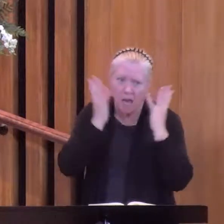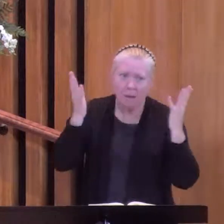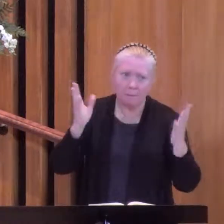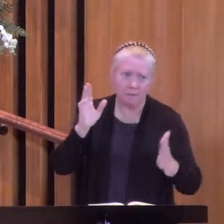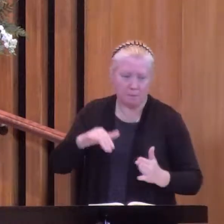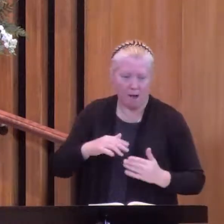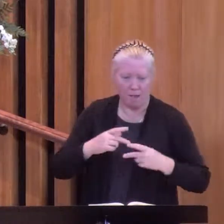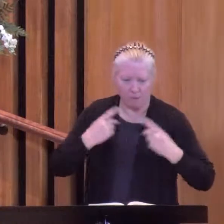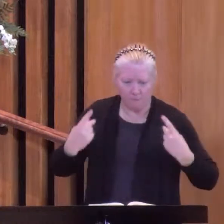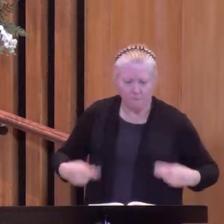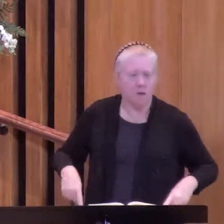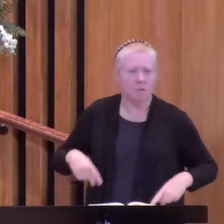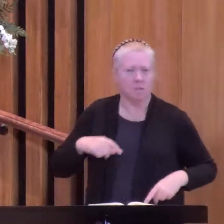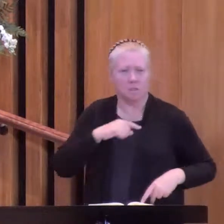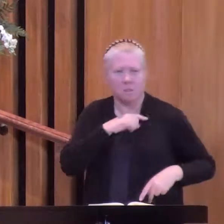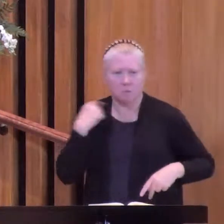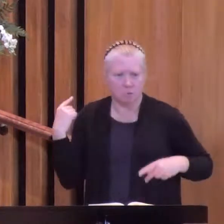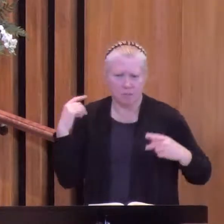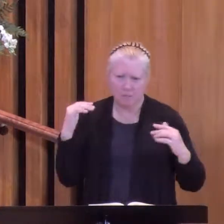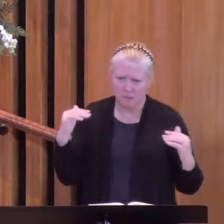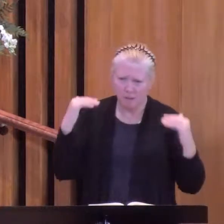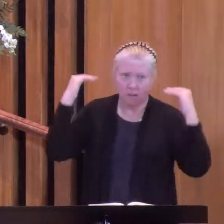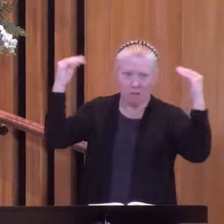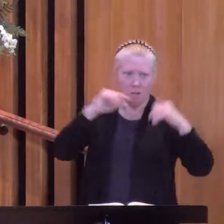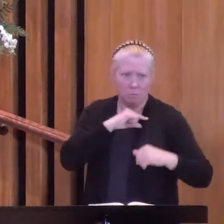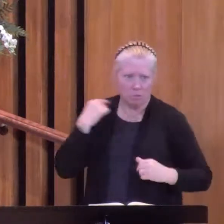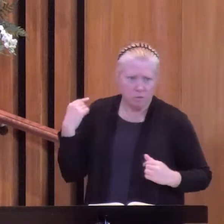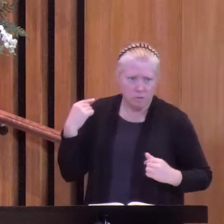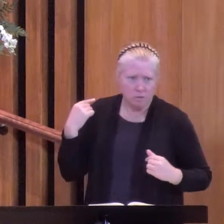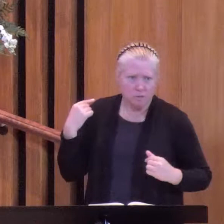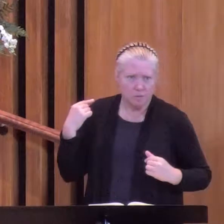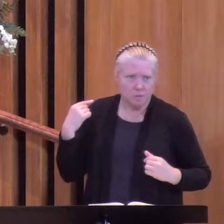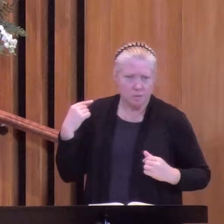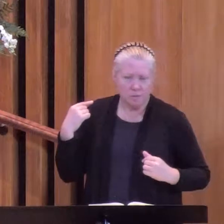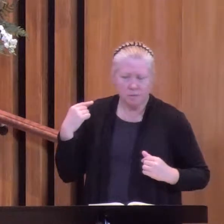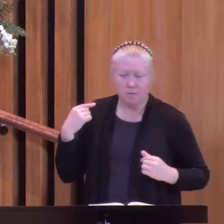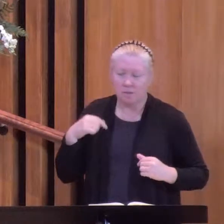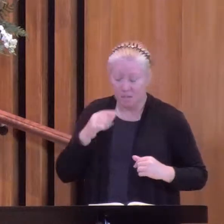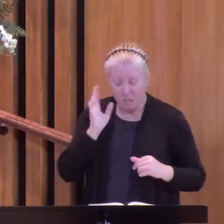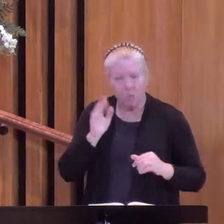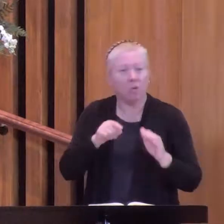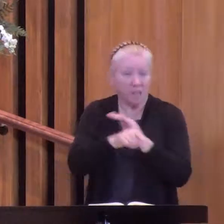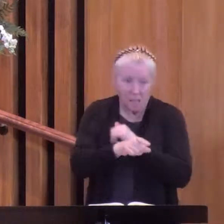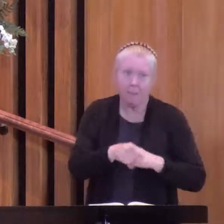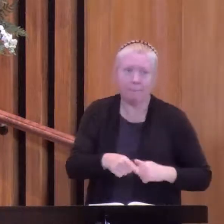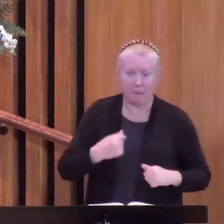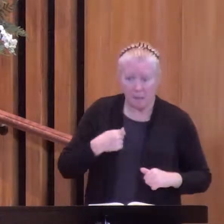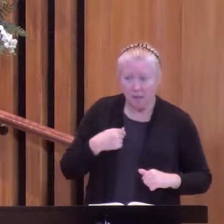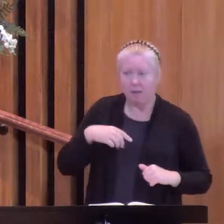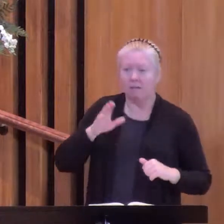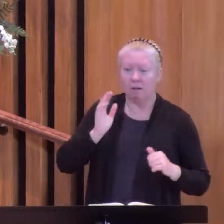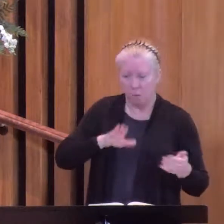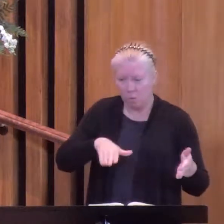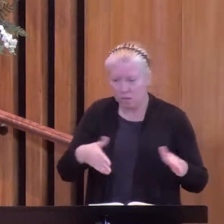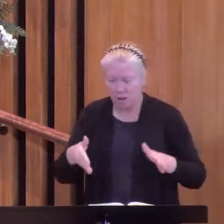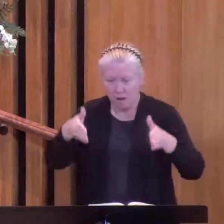killed, and rise after 3 days. He spoke openly about this.